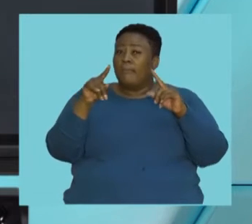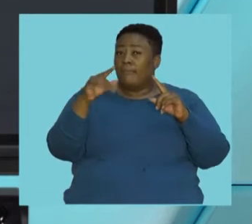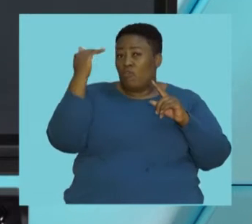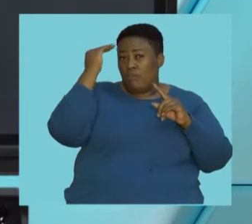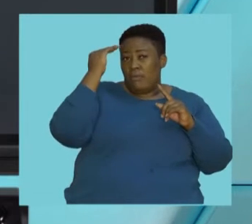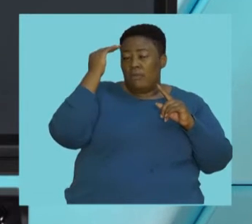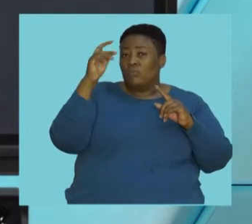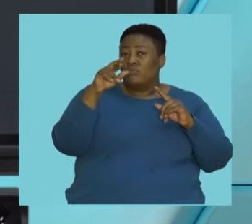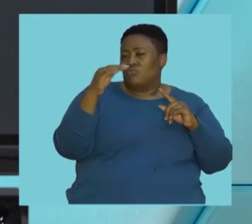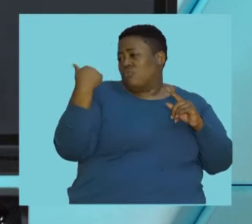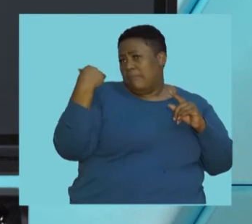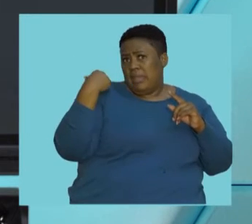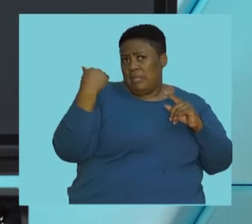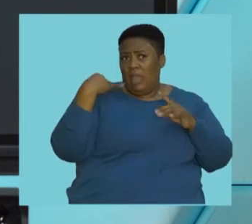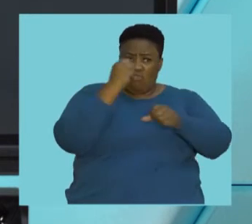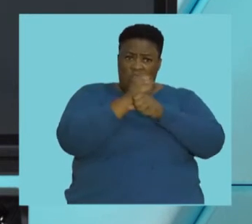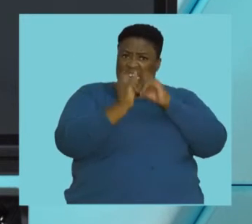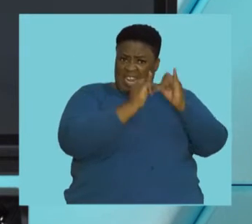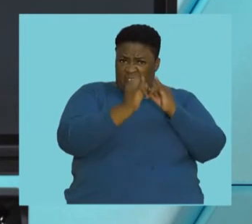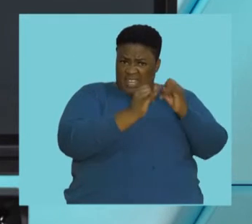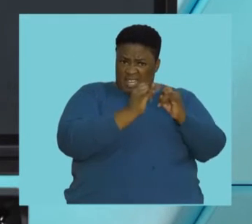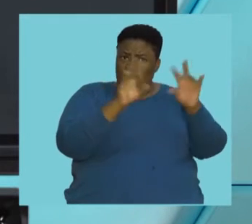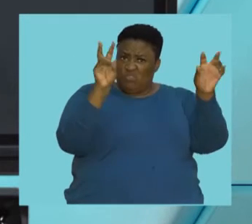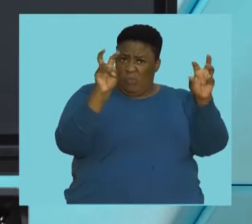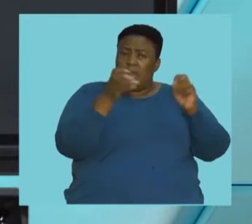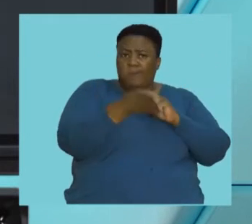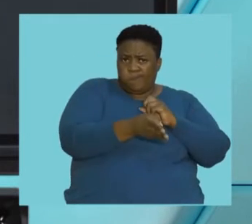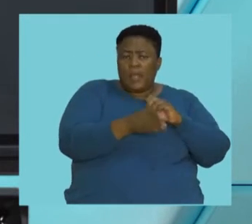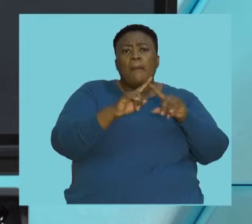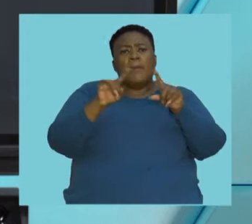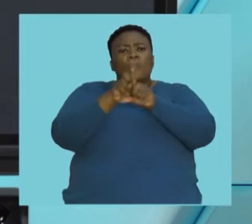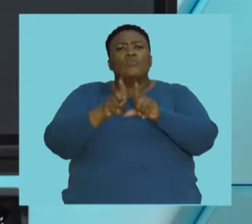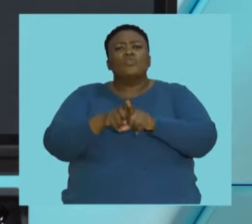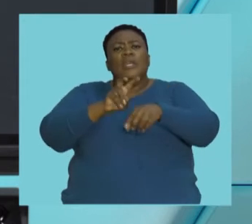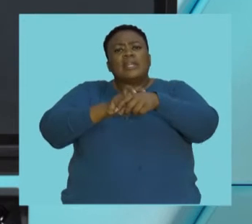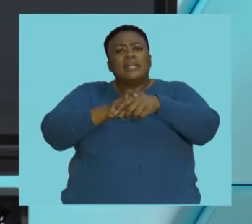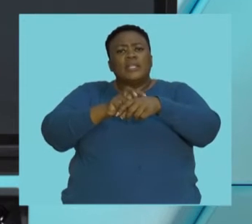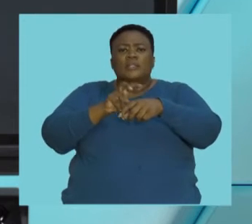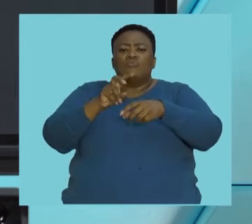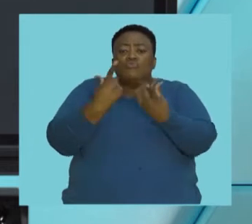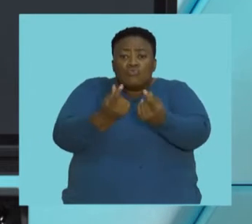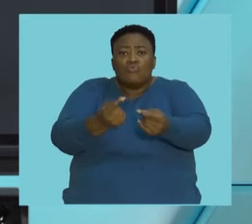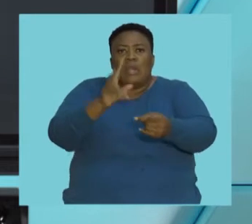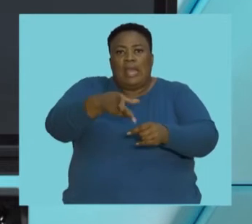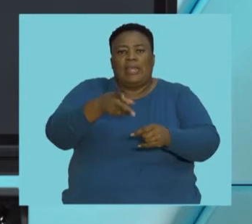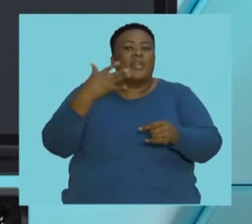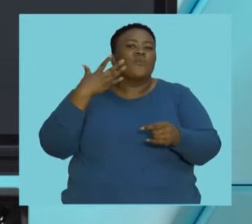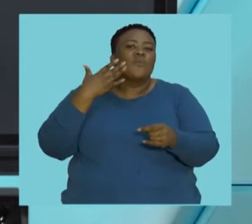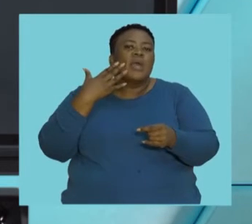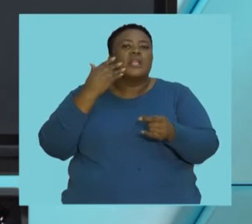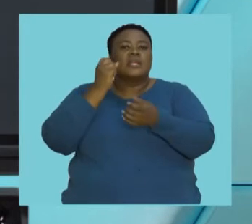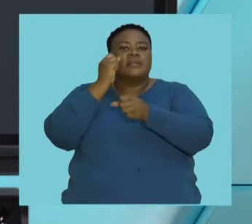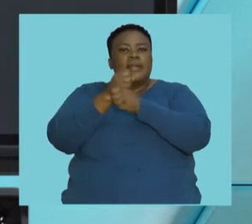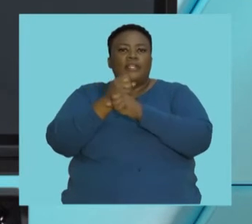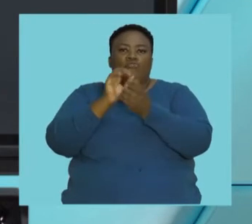grade 11 this topic is covered, but it also is needed for you to recollect in grade 12. This is a topic that's